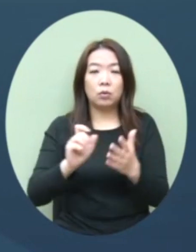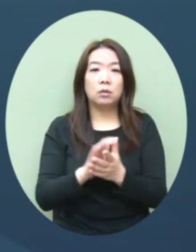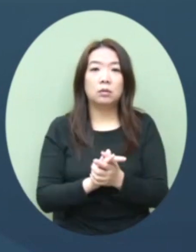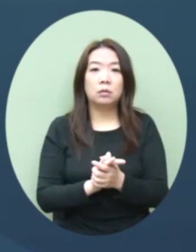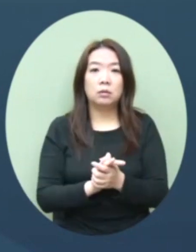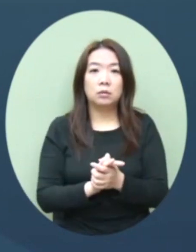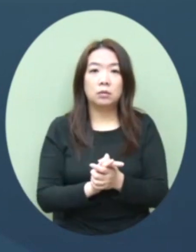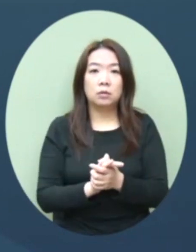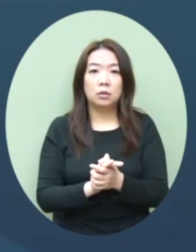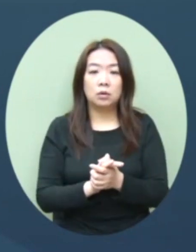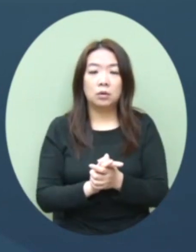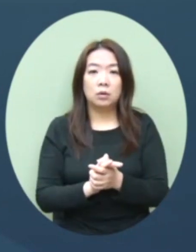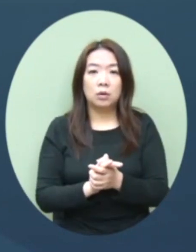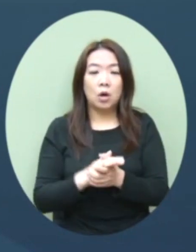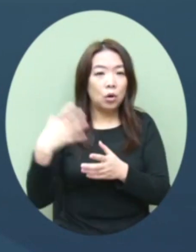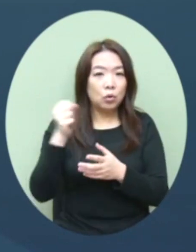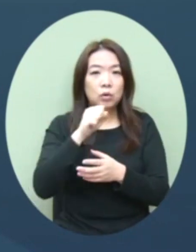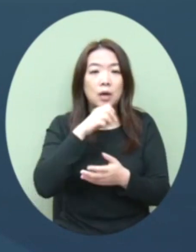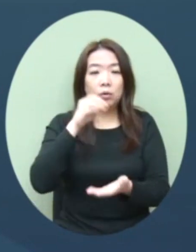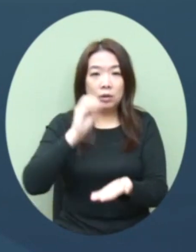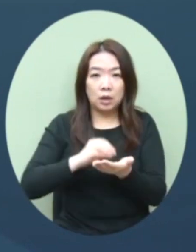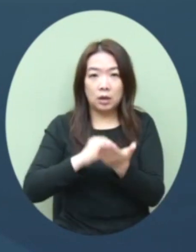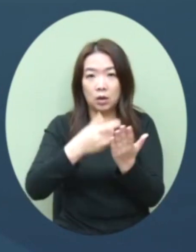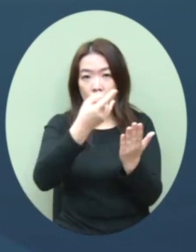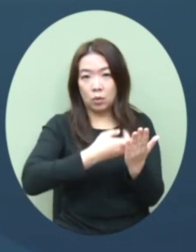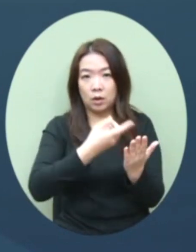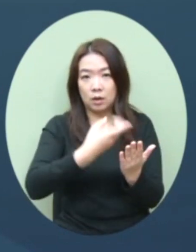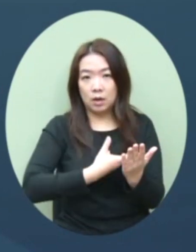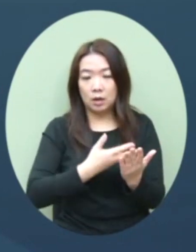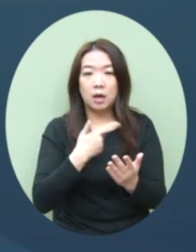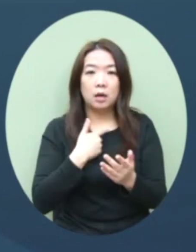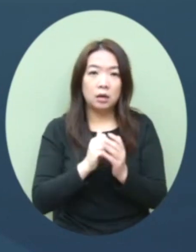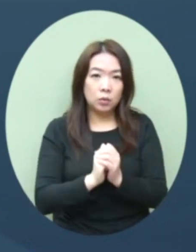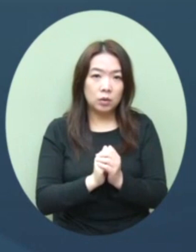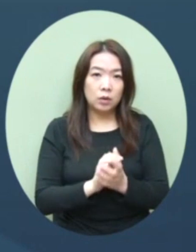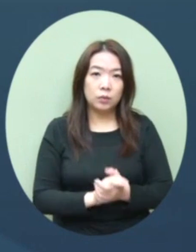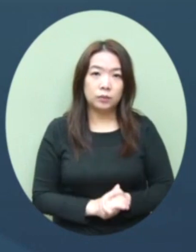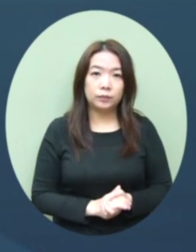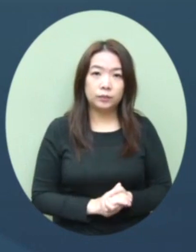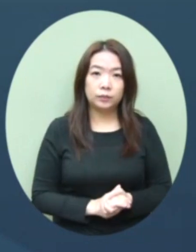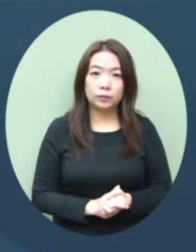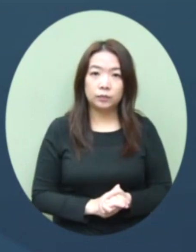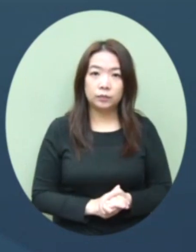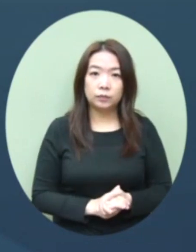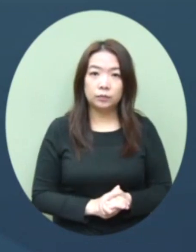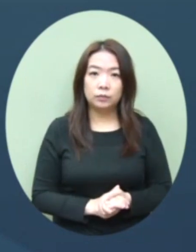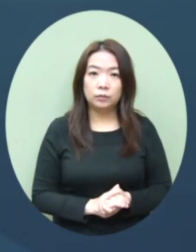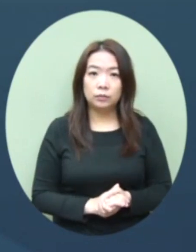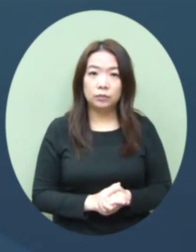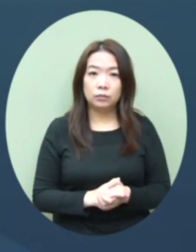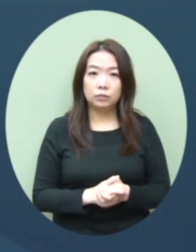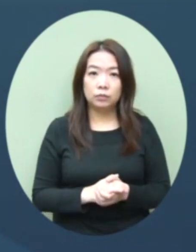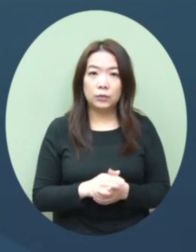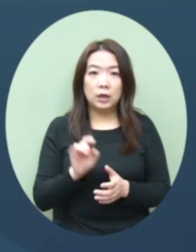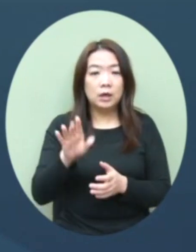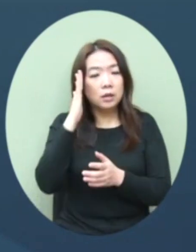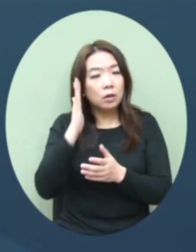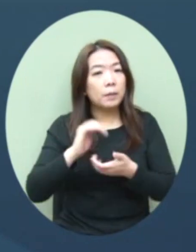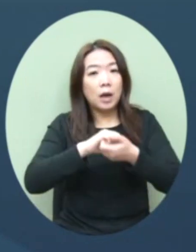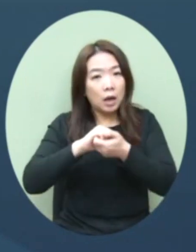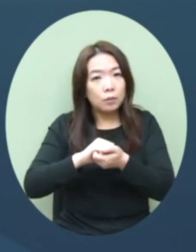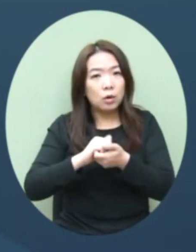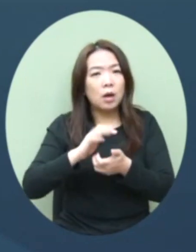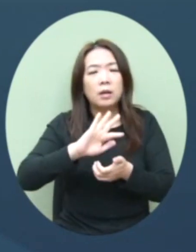ask for them to ask for the cooperation but I do not want to do that I want to go down